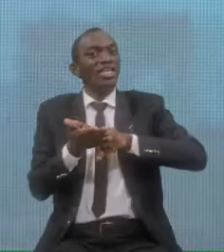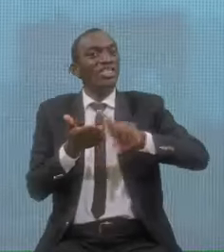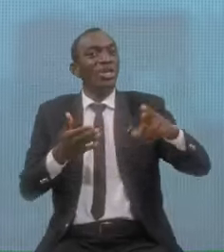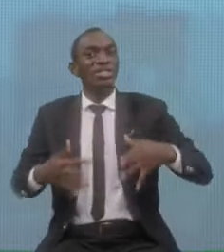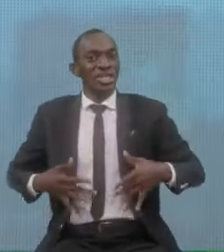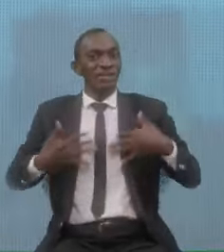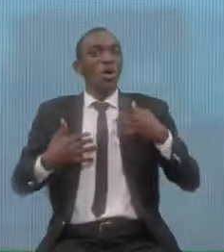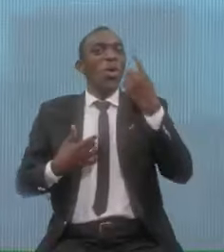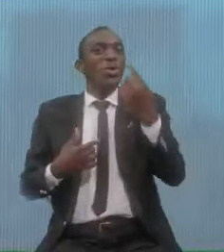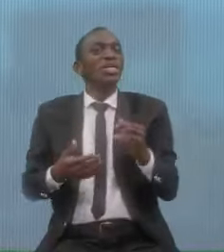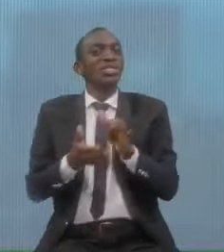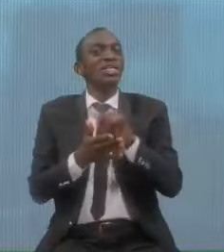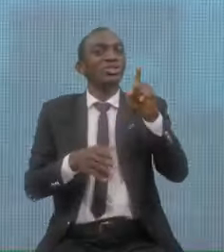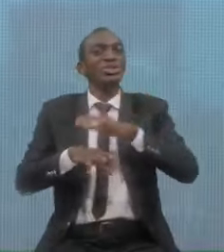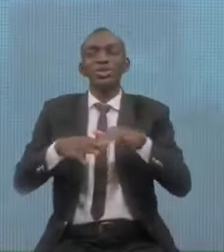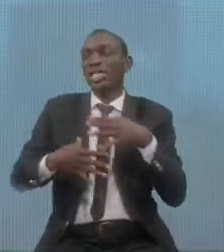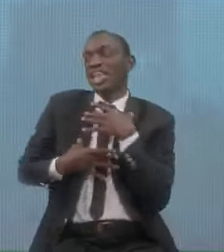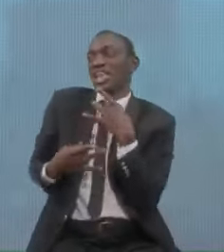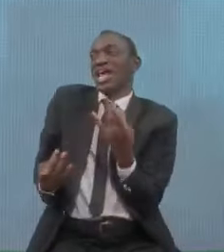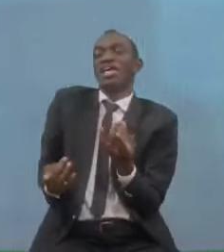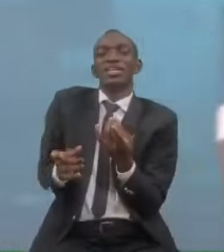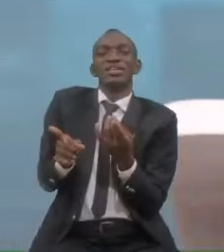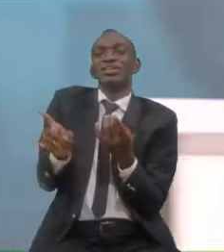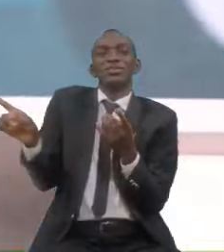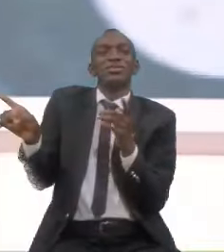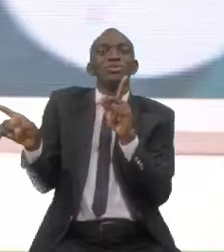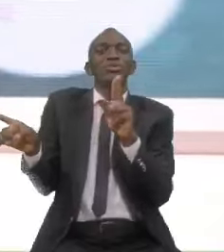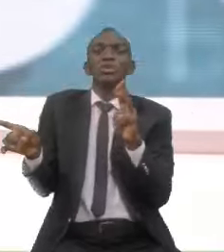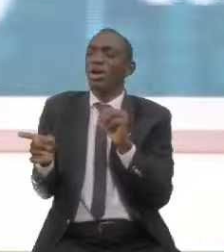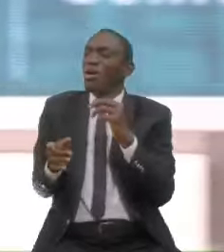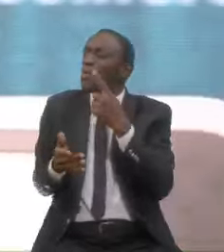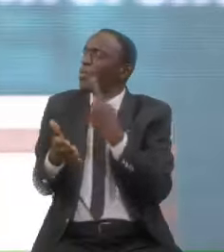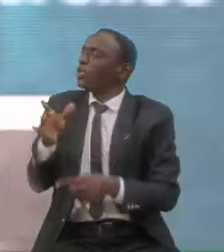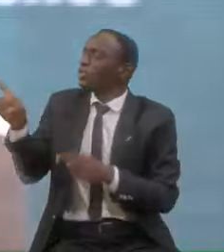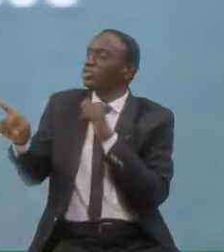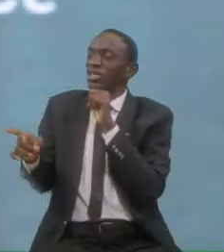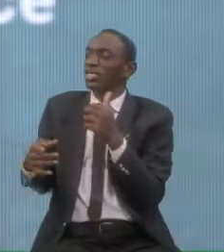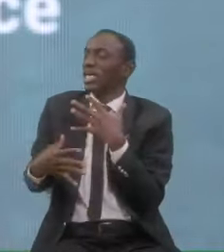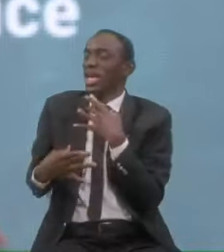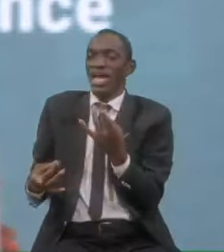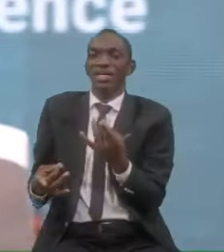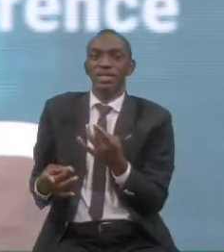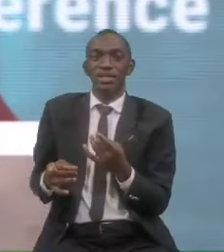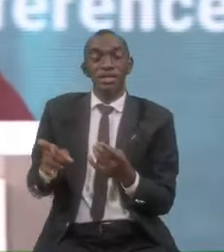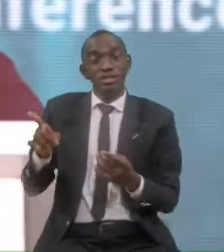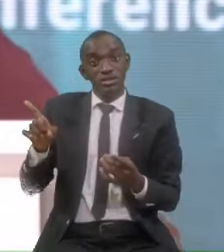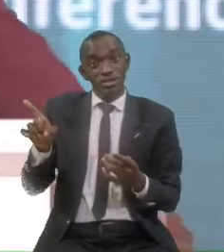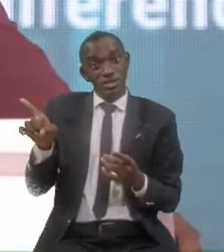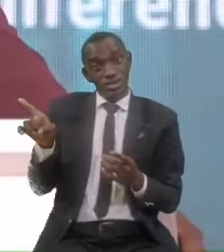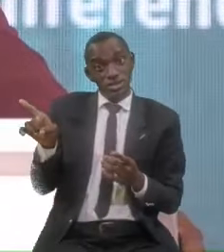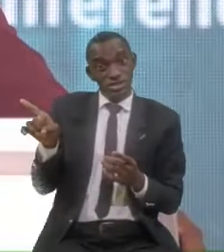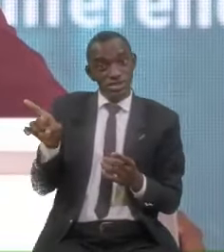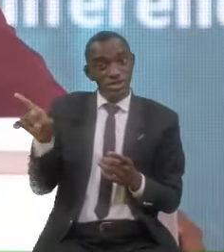me, okay? What don't you like about me? I'm used to somebody